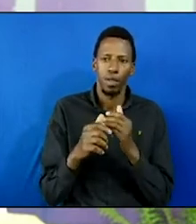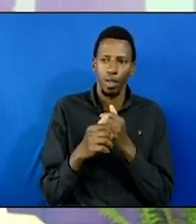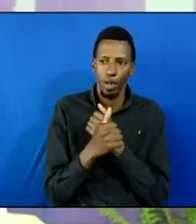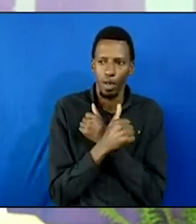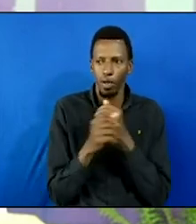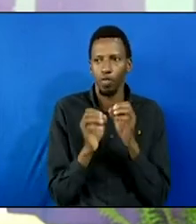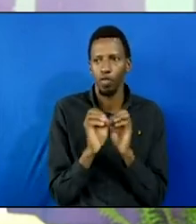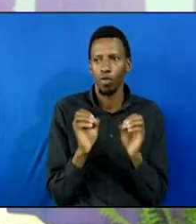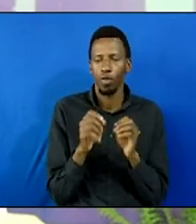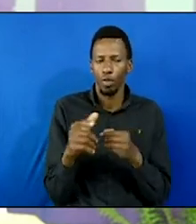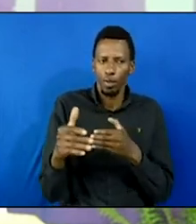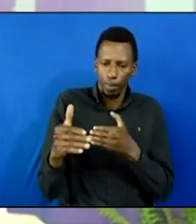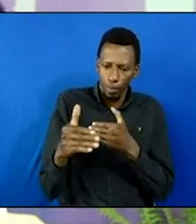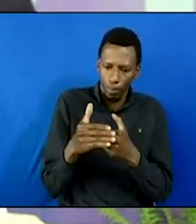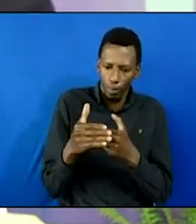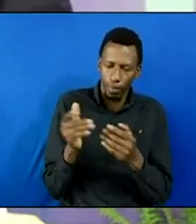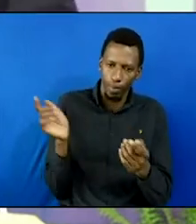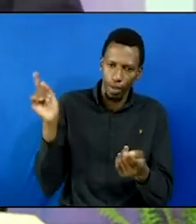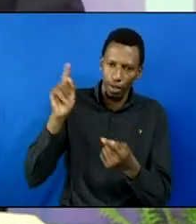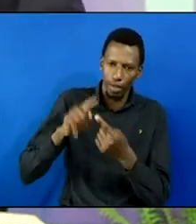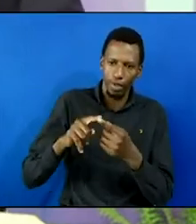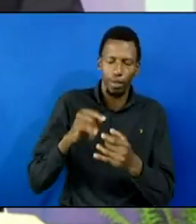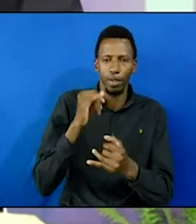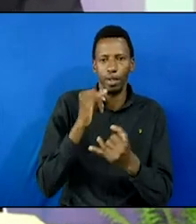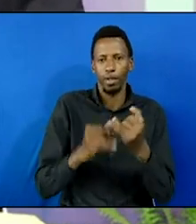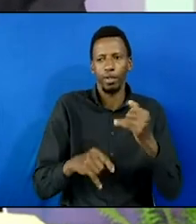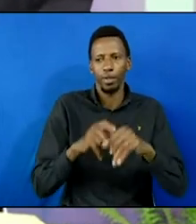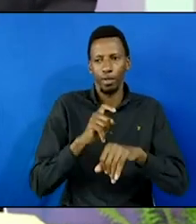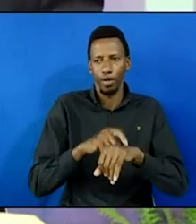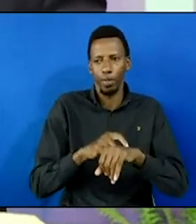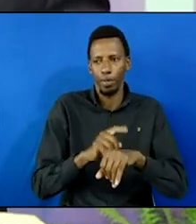that stayed close even to the very last minute.